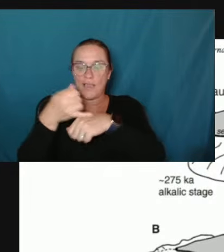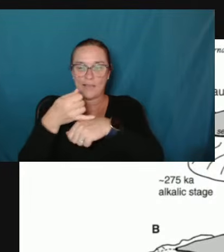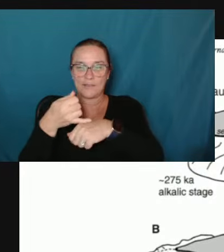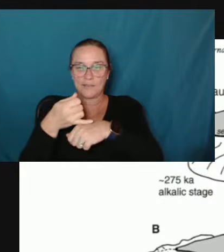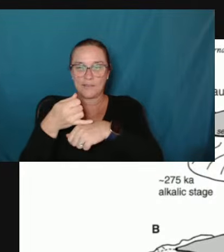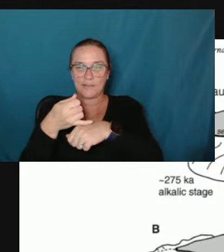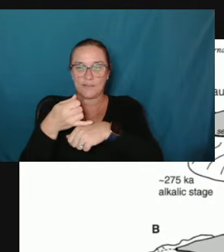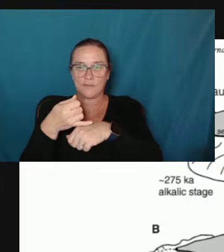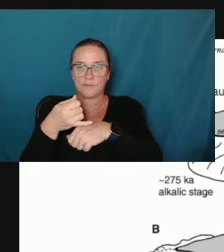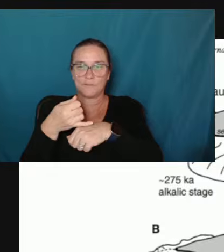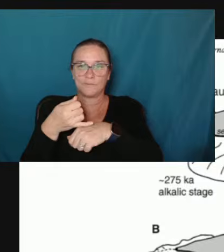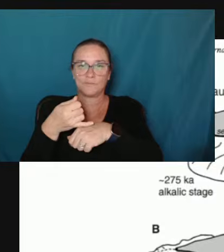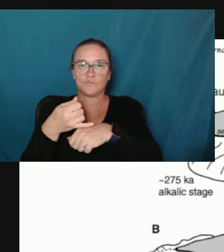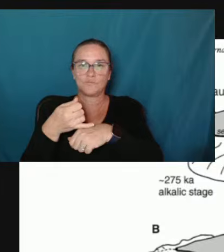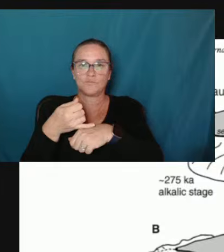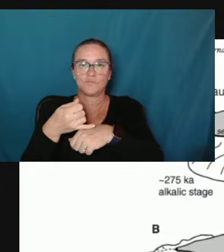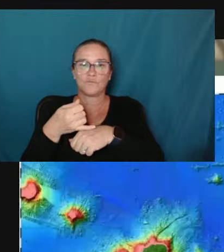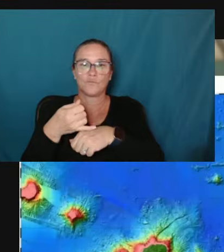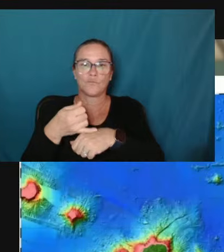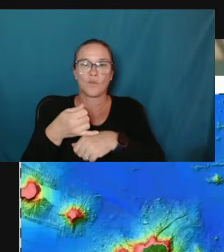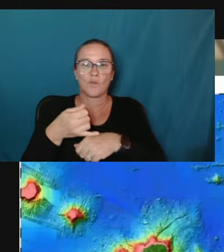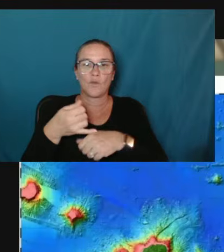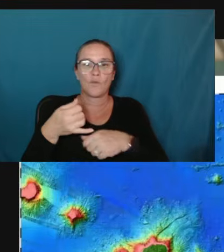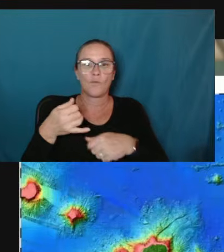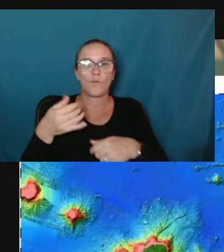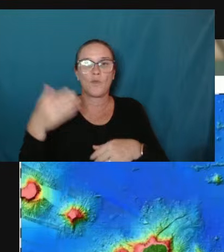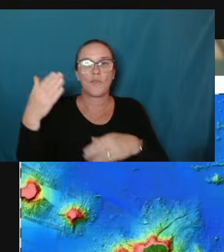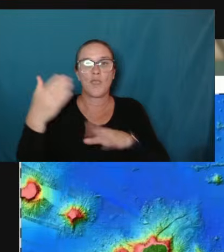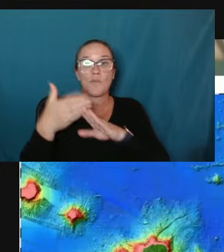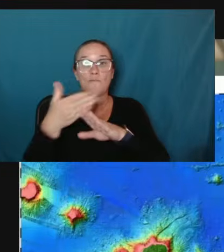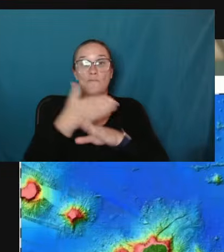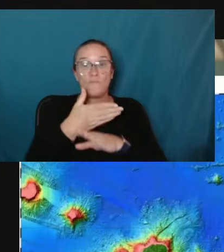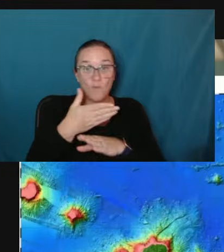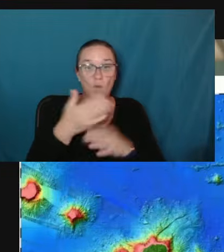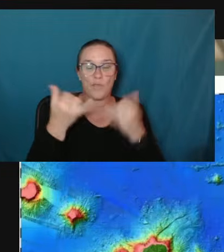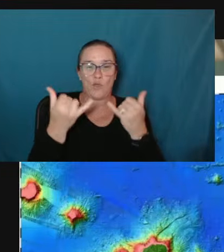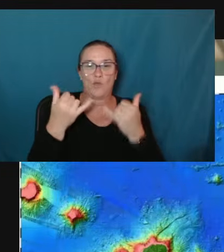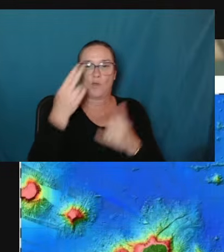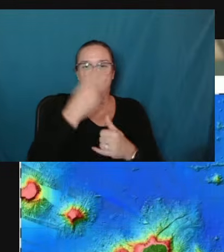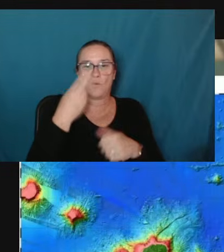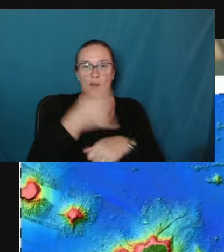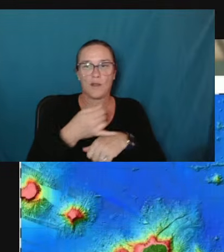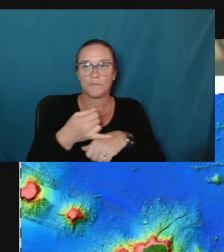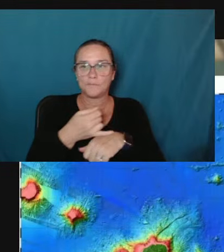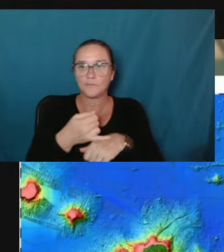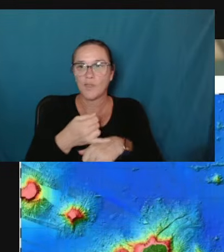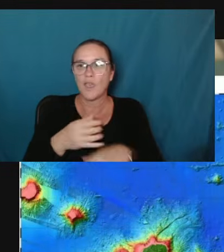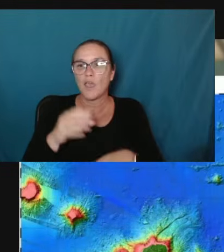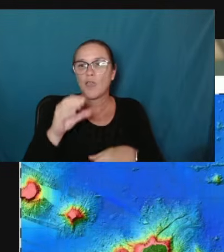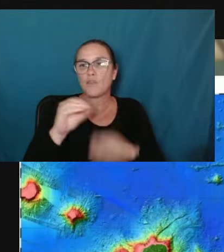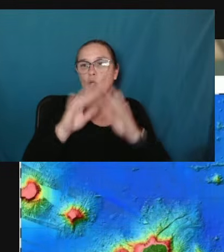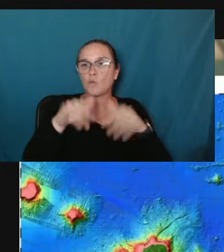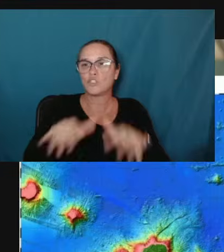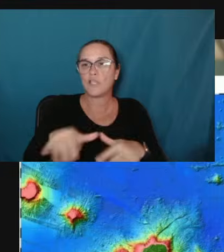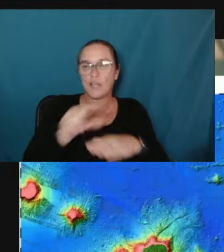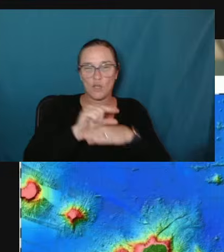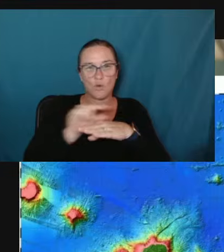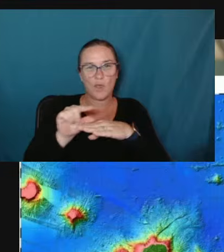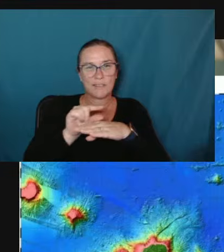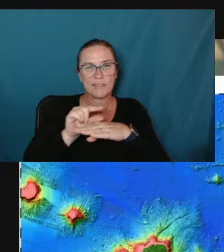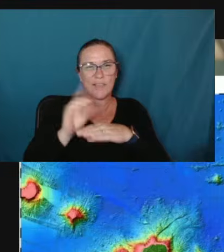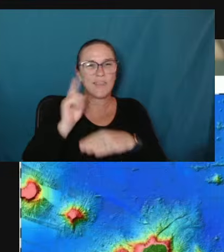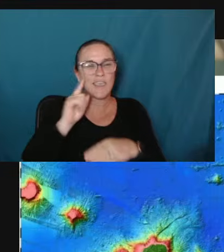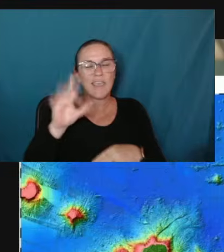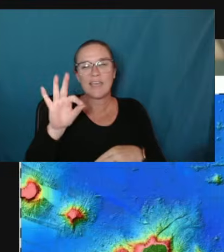the current Hawaiian Islands were here. So the oceanic crust, estimated somewhere around 90 million